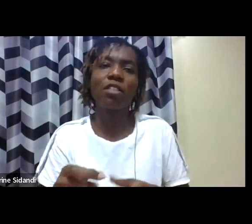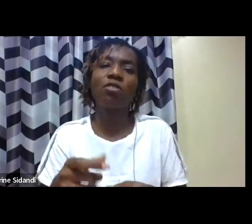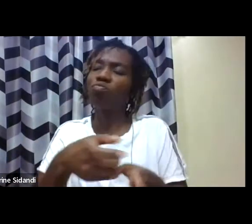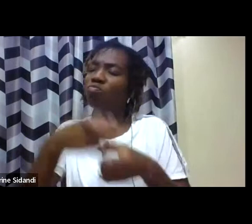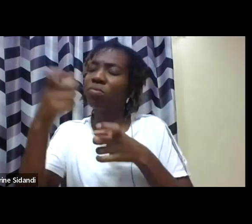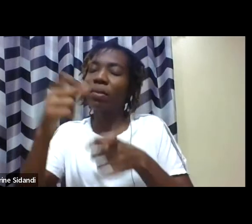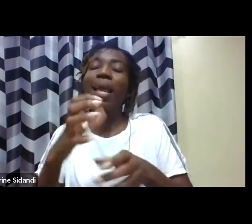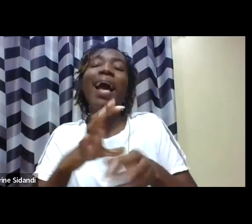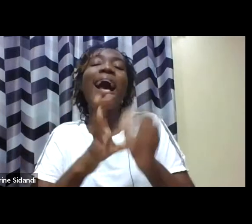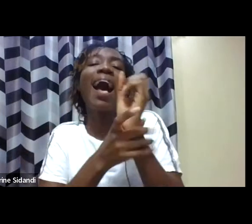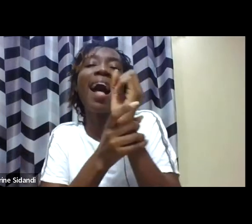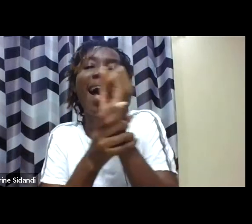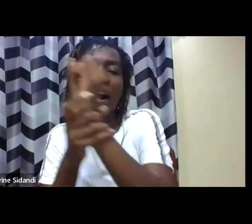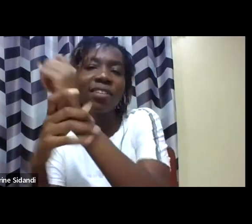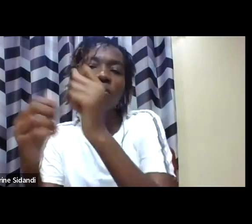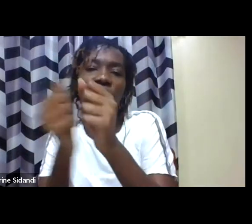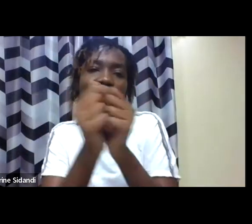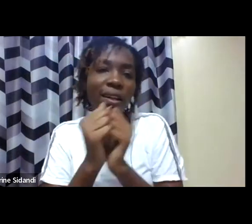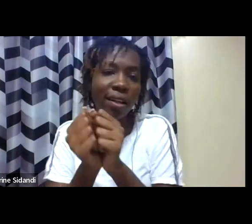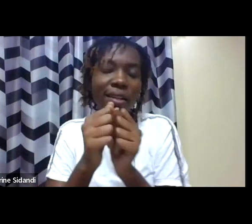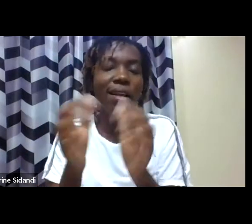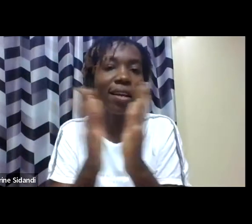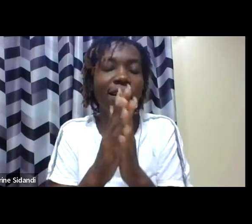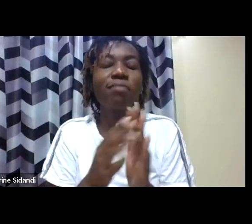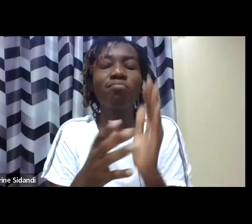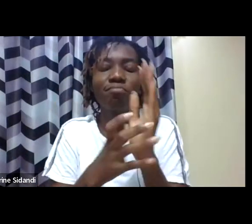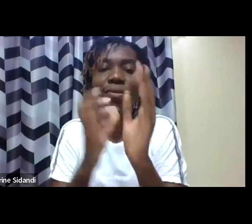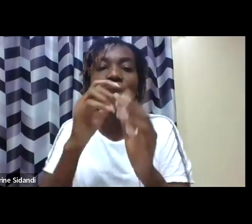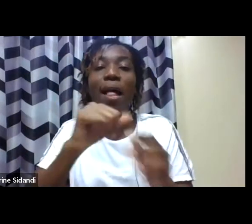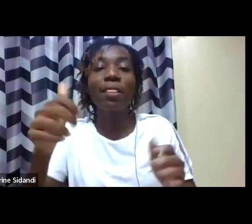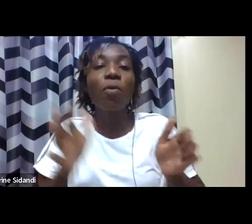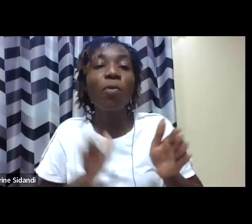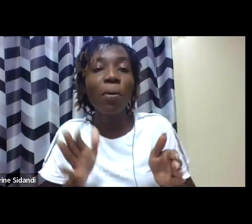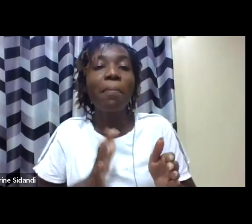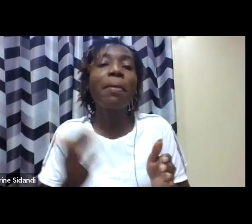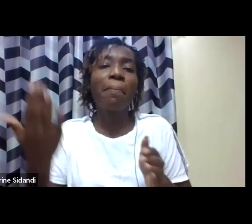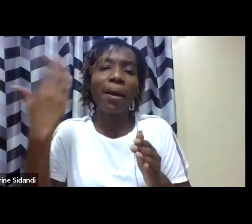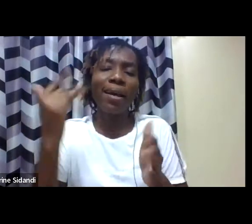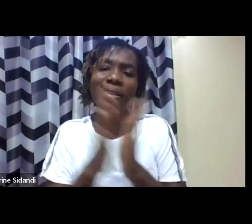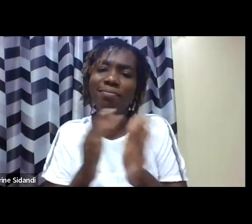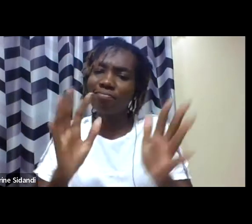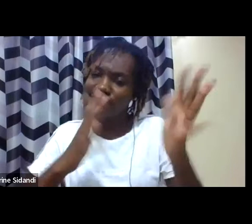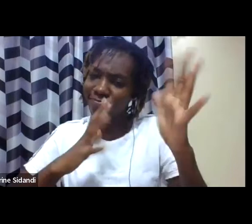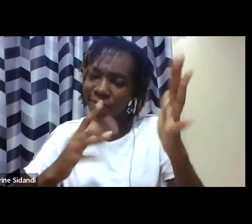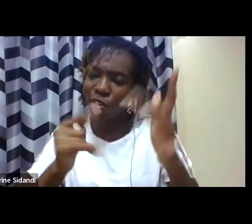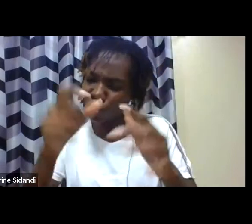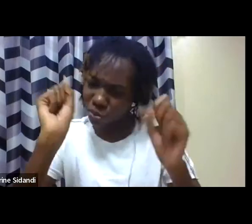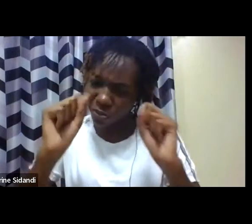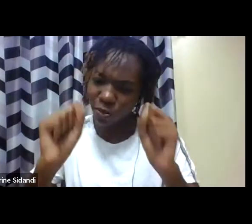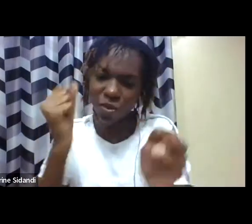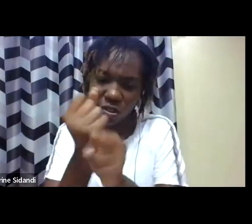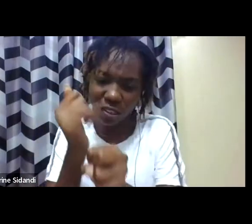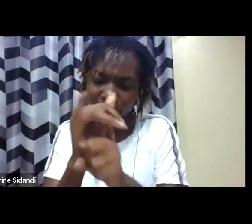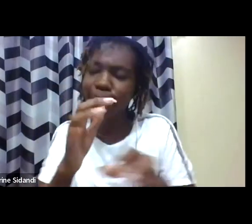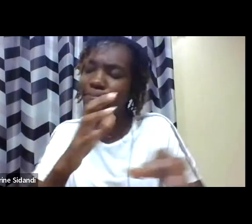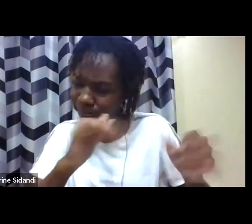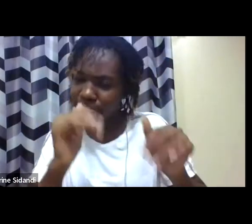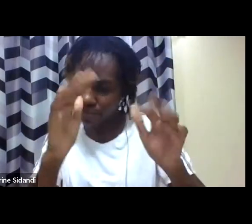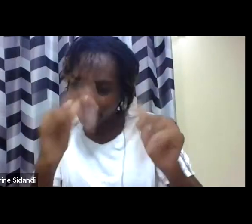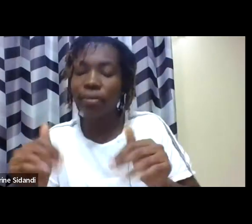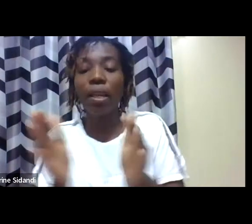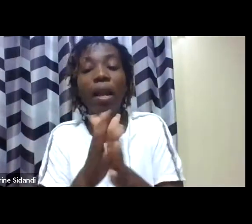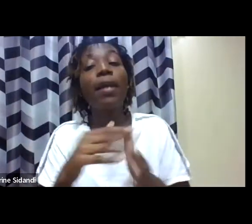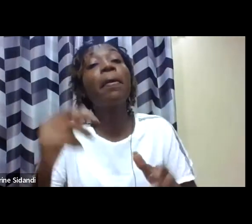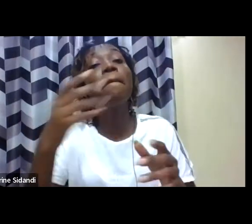and hold their hands of those other women behind us and tell them, you can do it, just come. And in the process, and the men